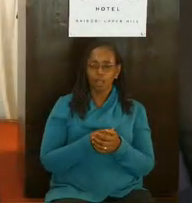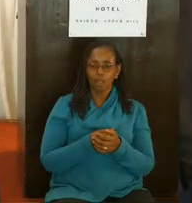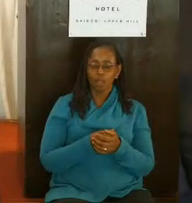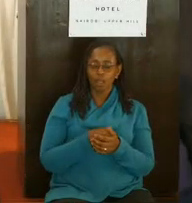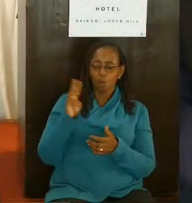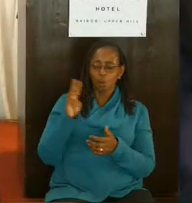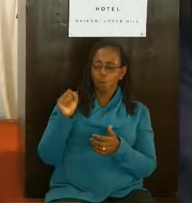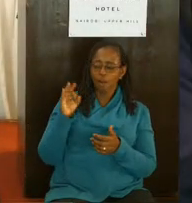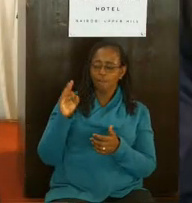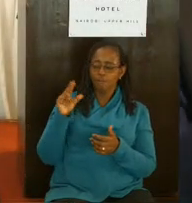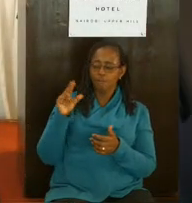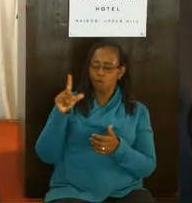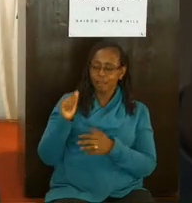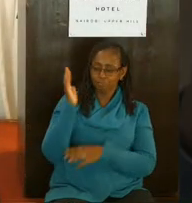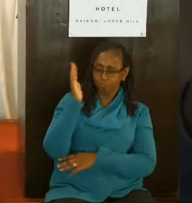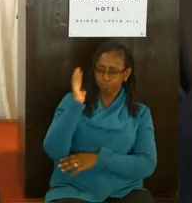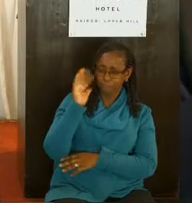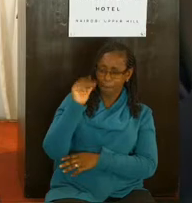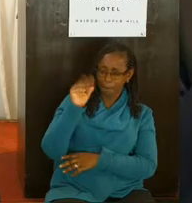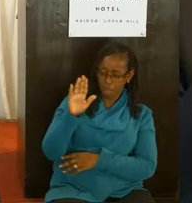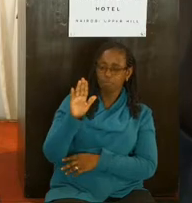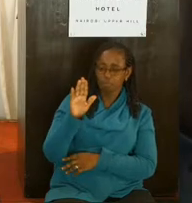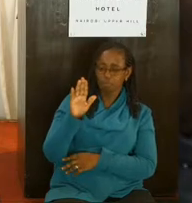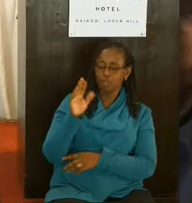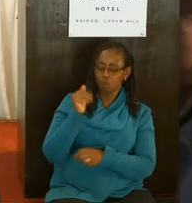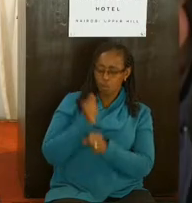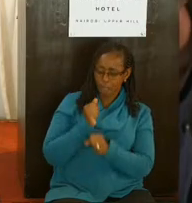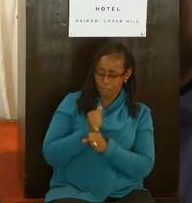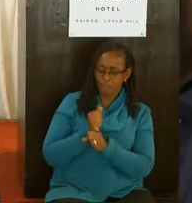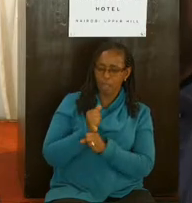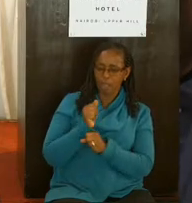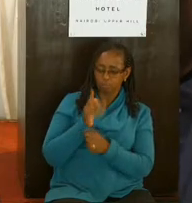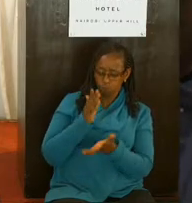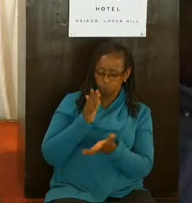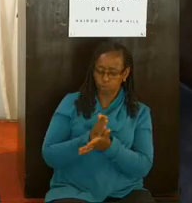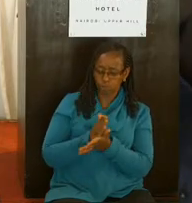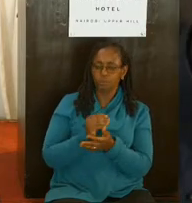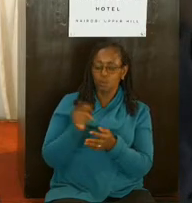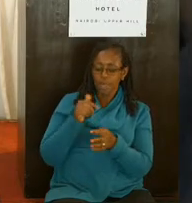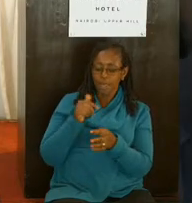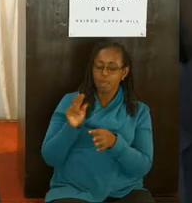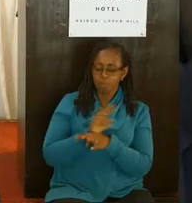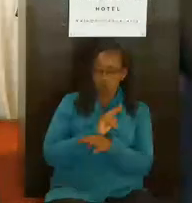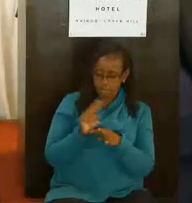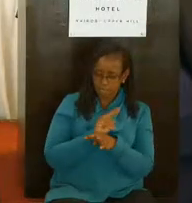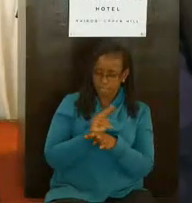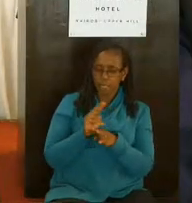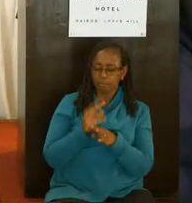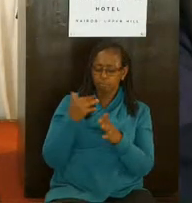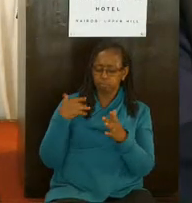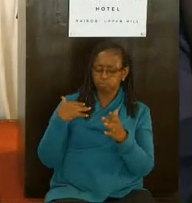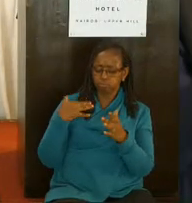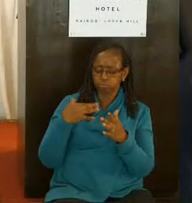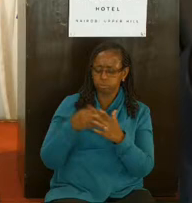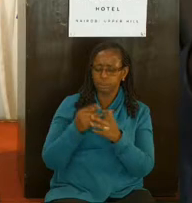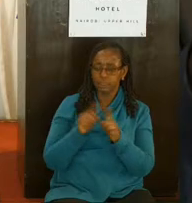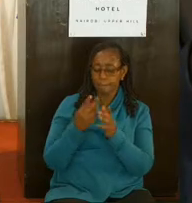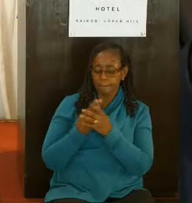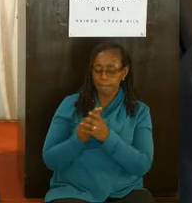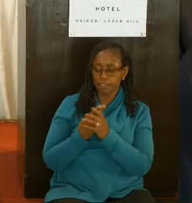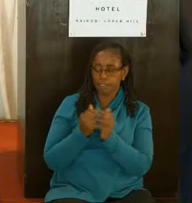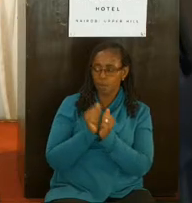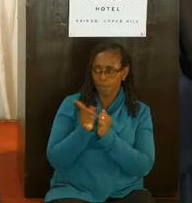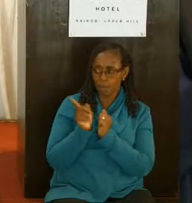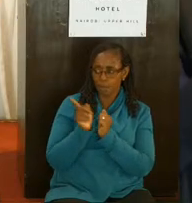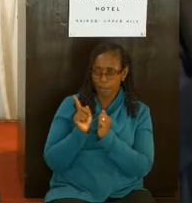waffula is true we've been monitoring uh and also partnering with them but what